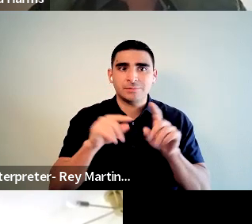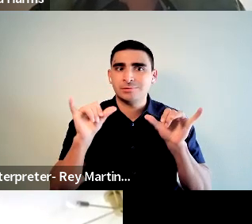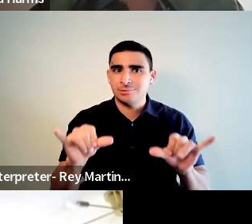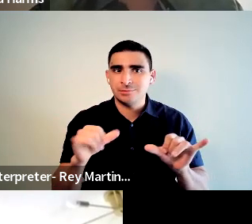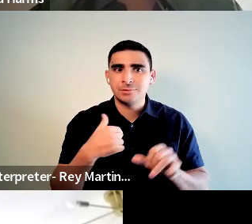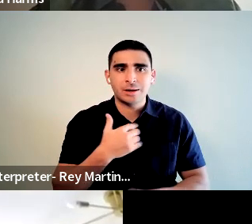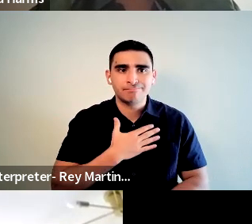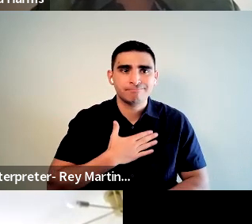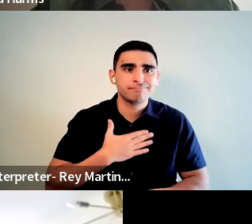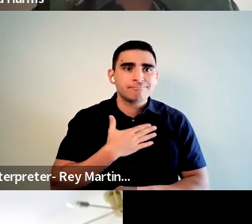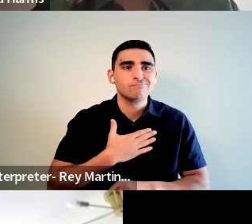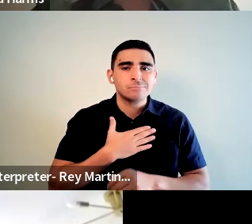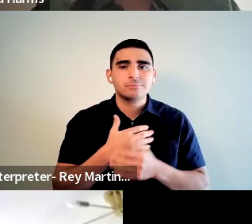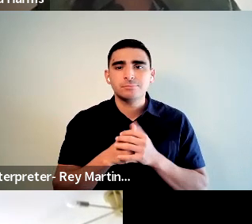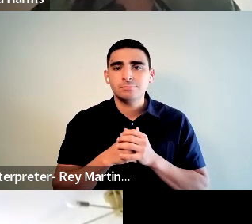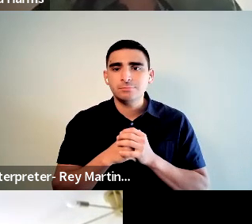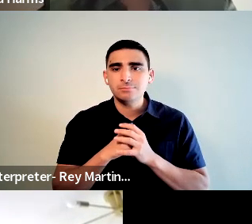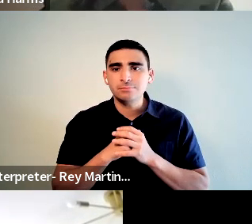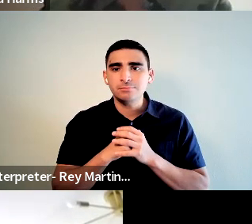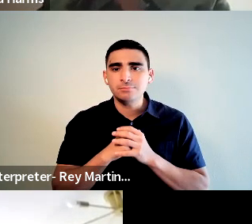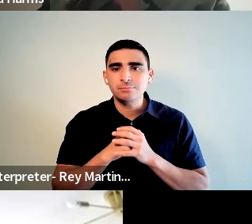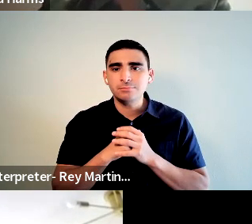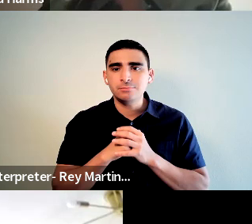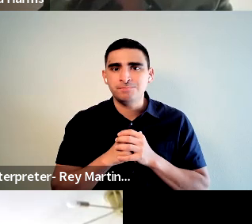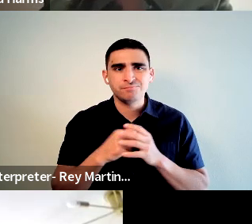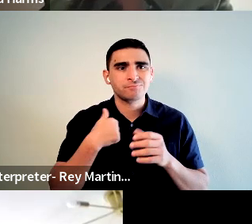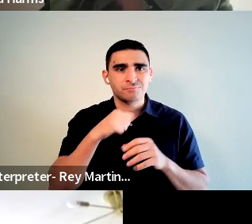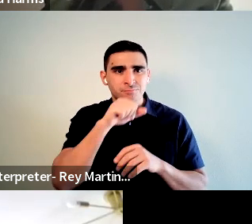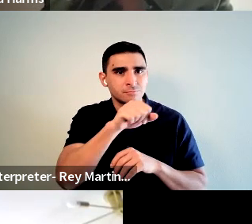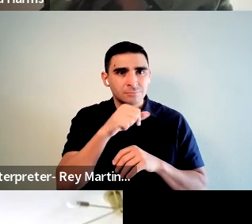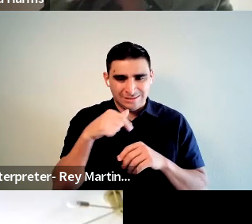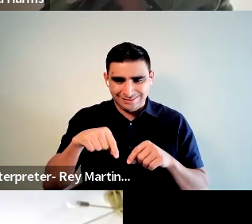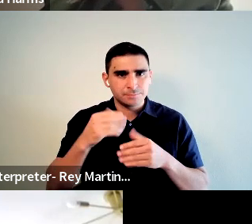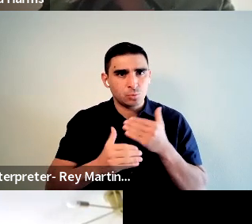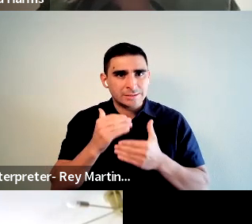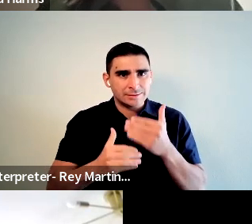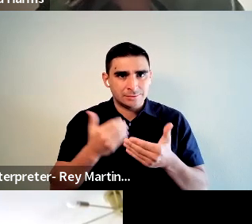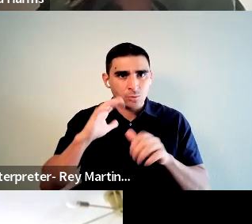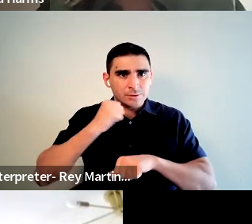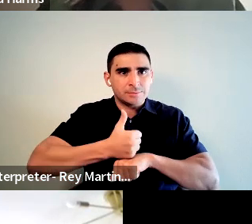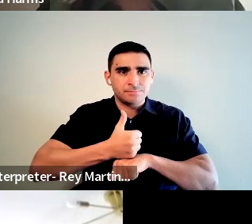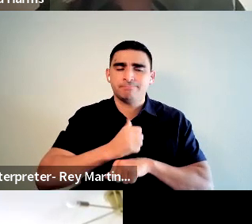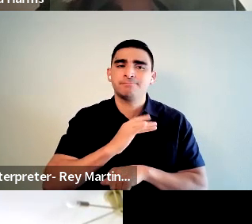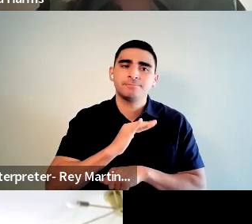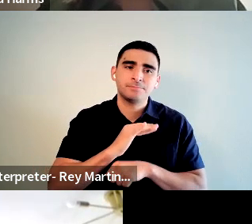I love this process that we've established here. I'm putting